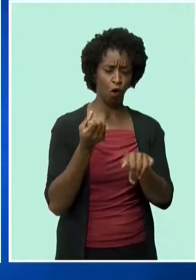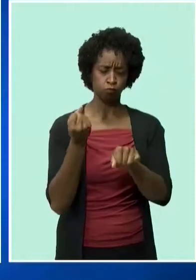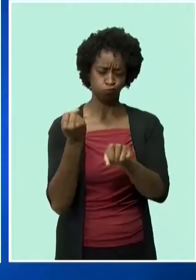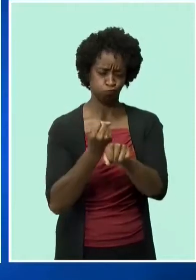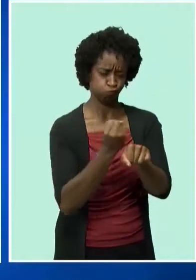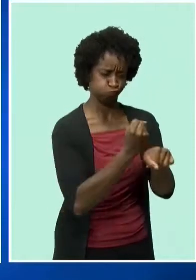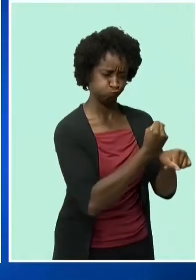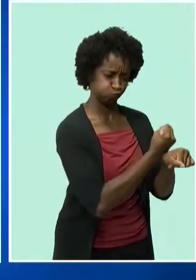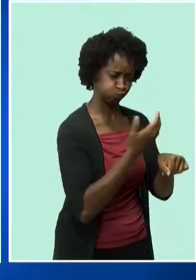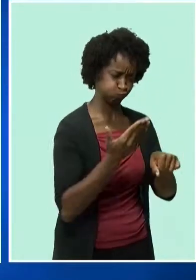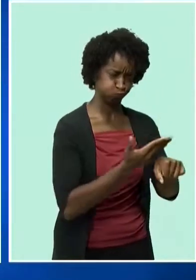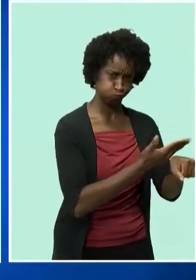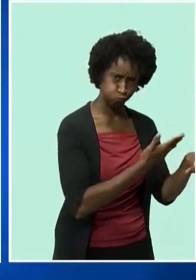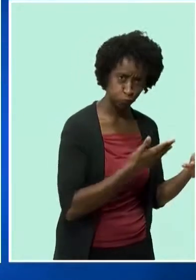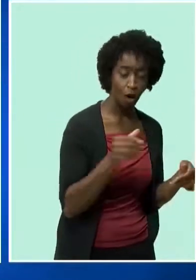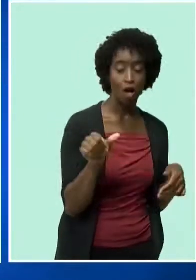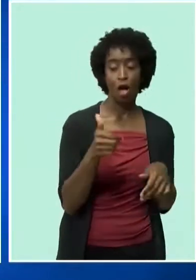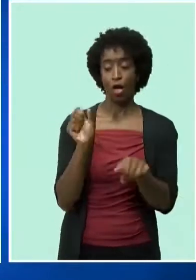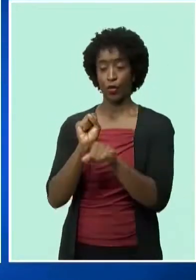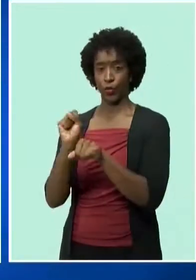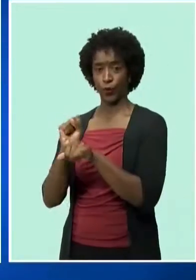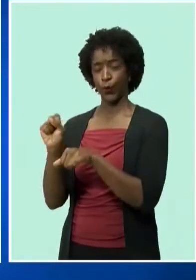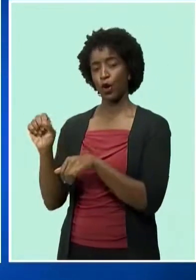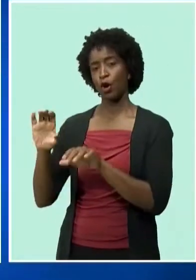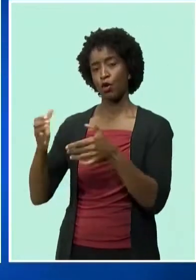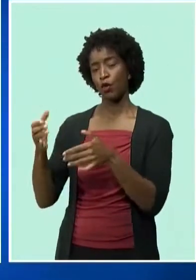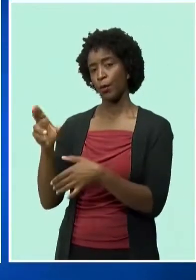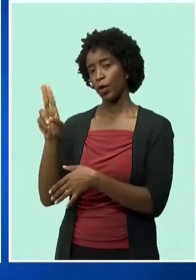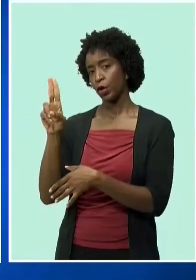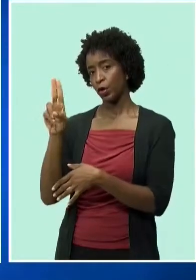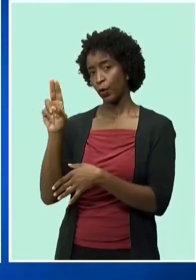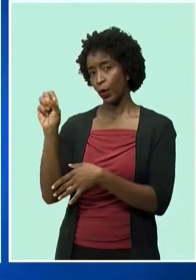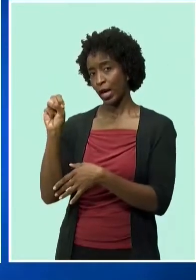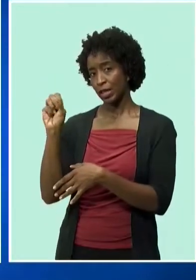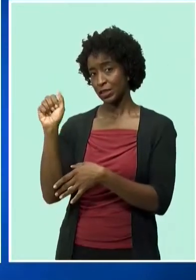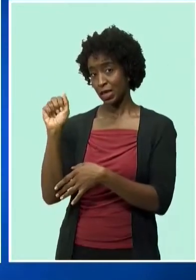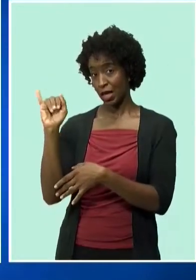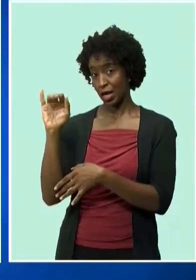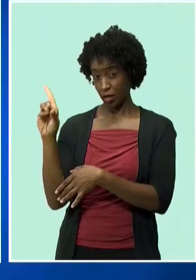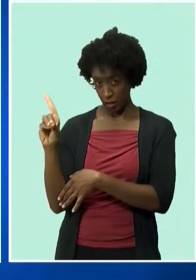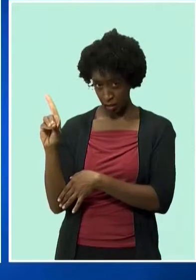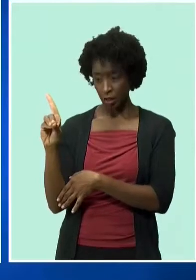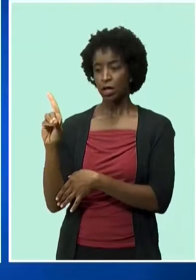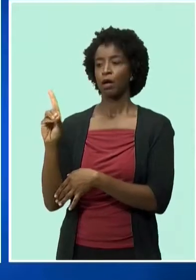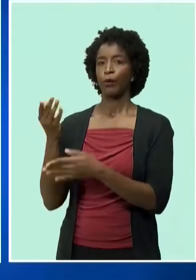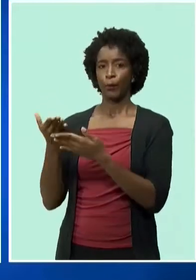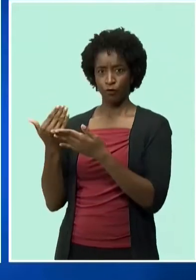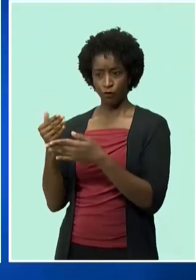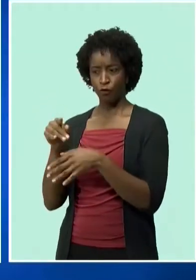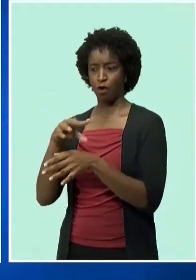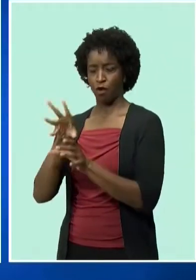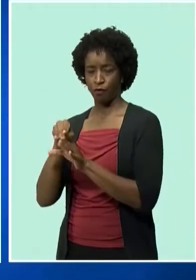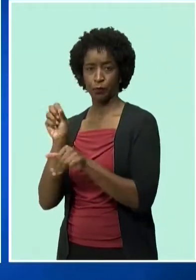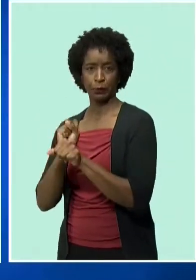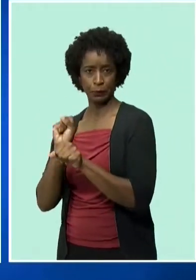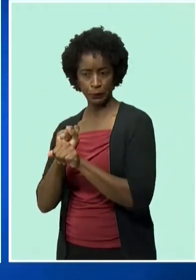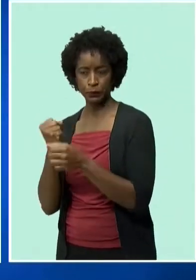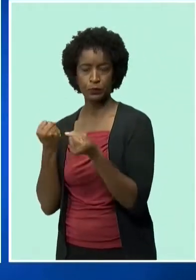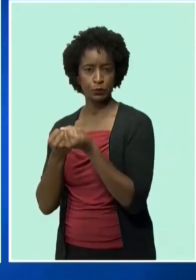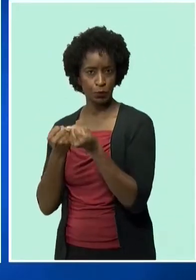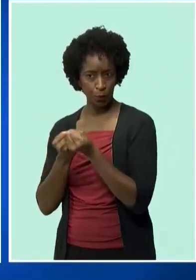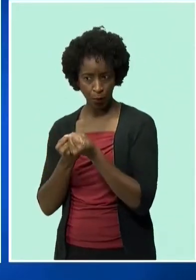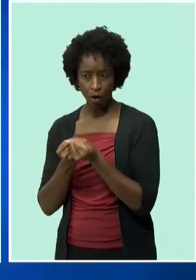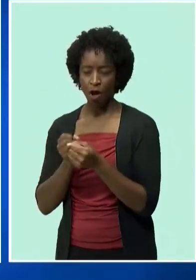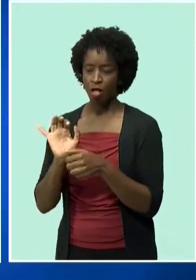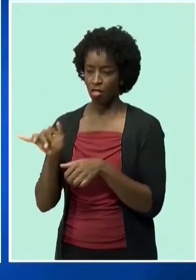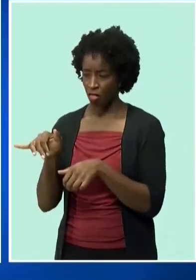that USAID had been helping us with here in Old Town, as you saw, with the